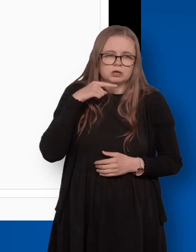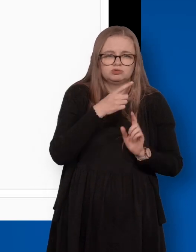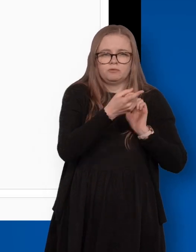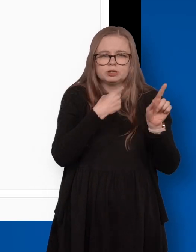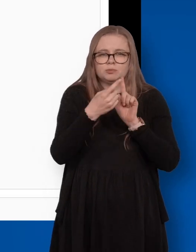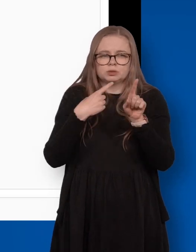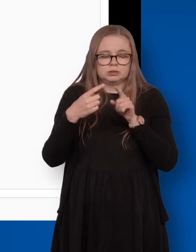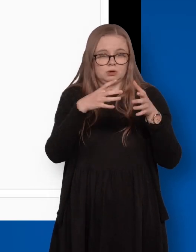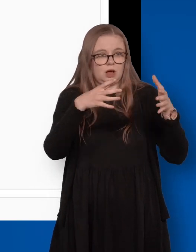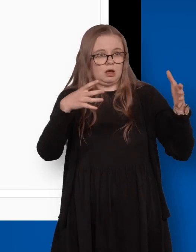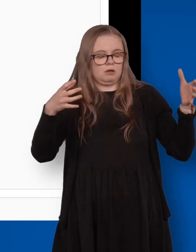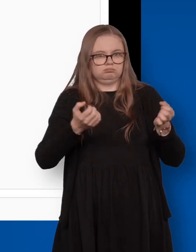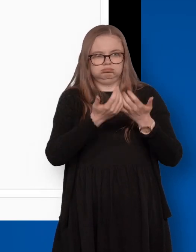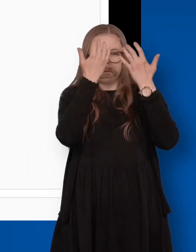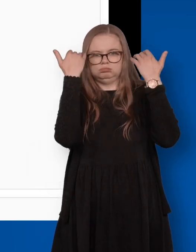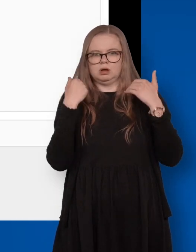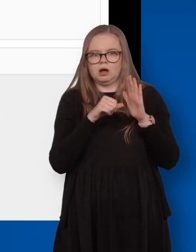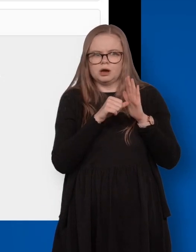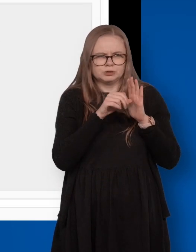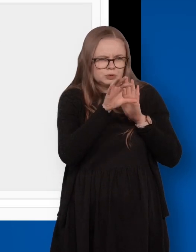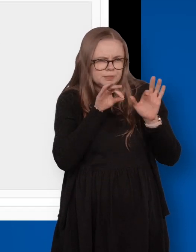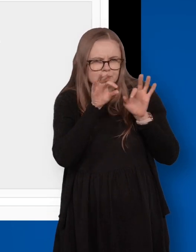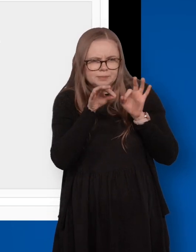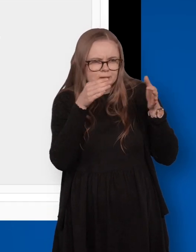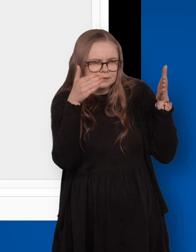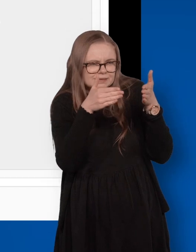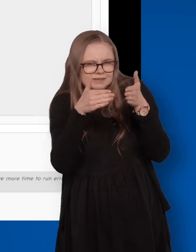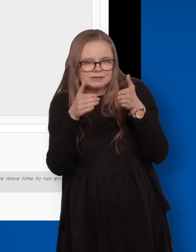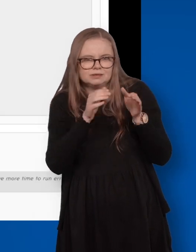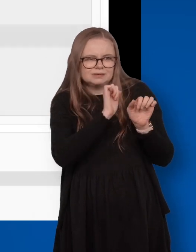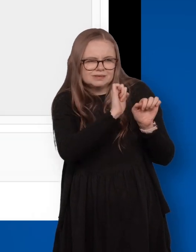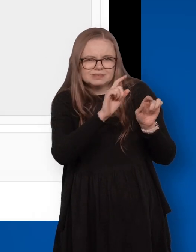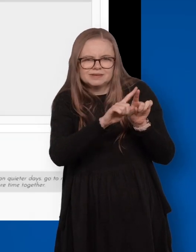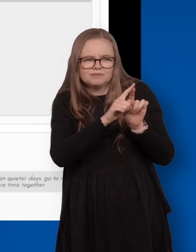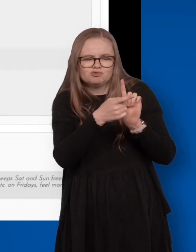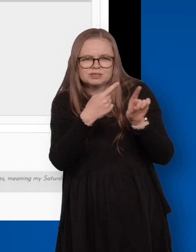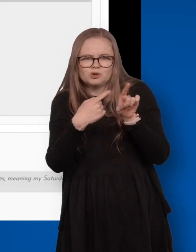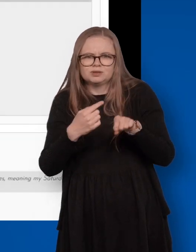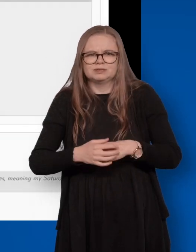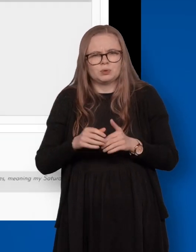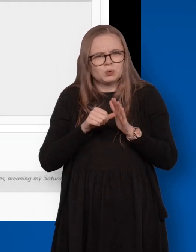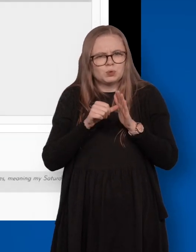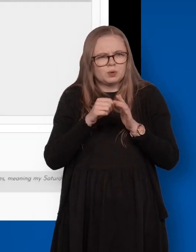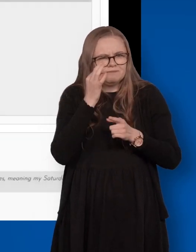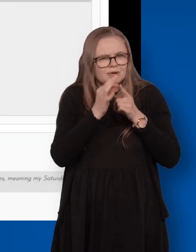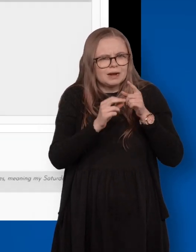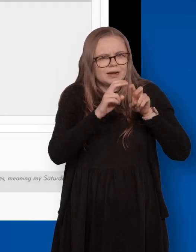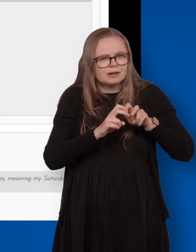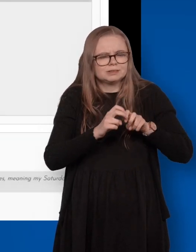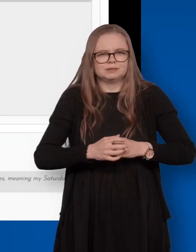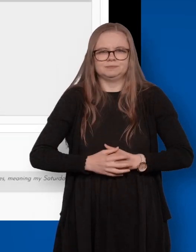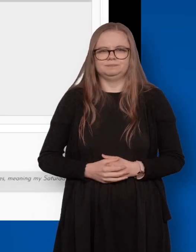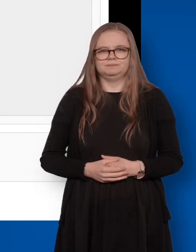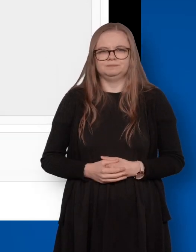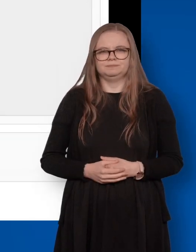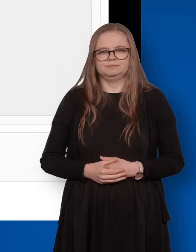of responses, and at first it can be very difficult to filter through and potentially kind of have more of a